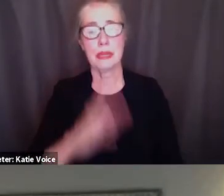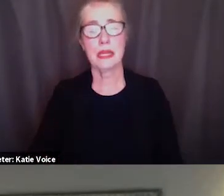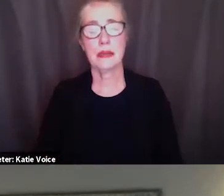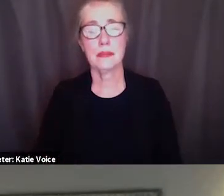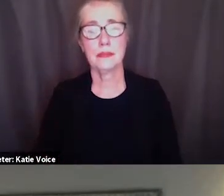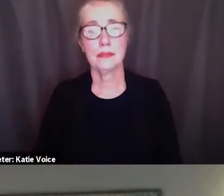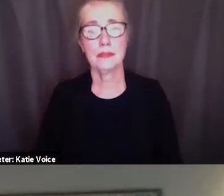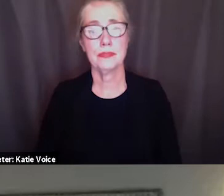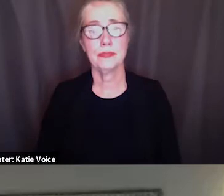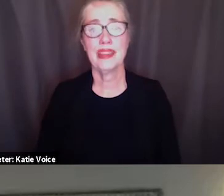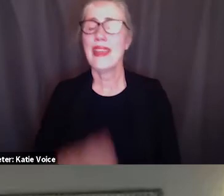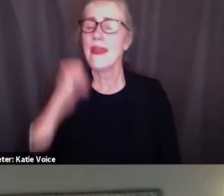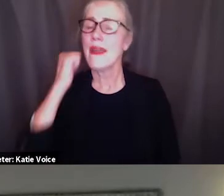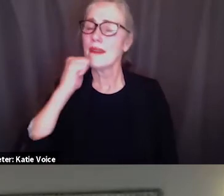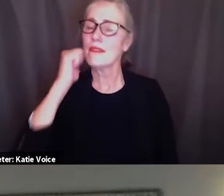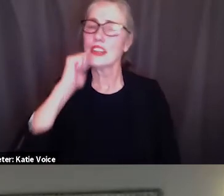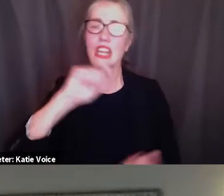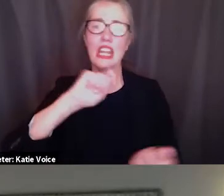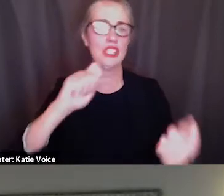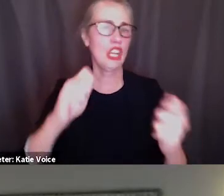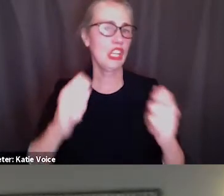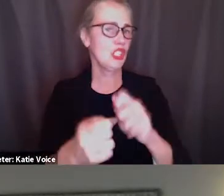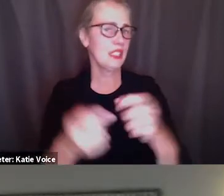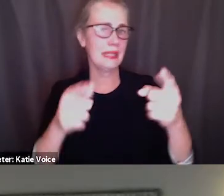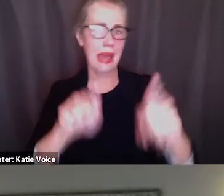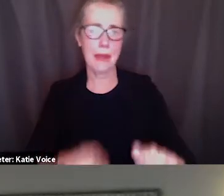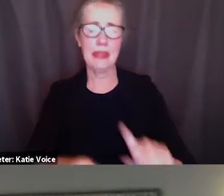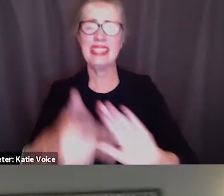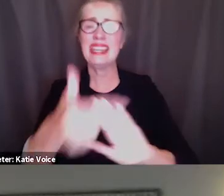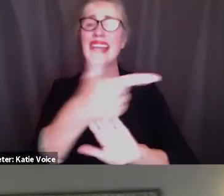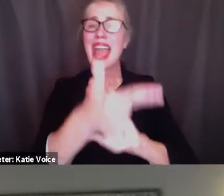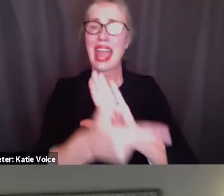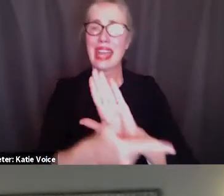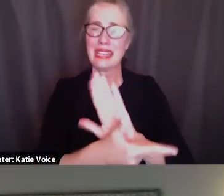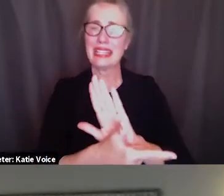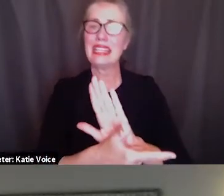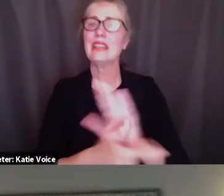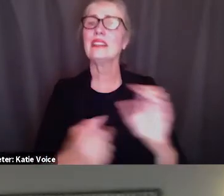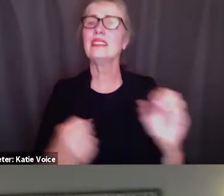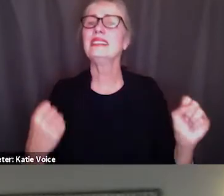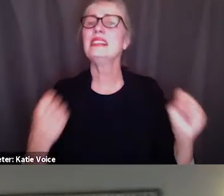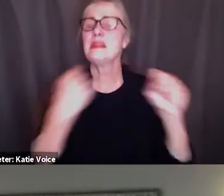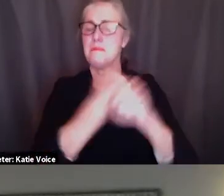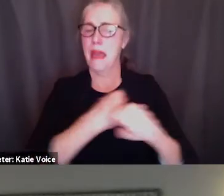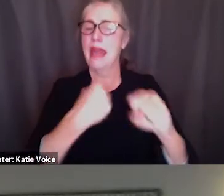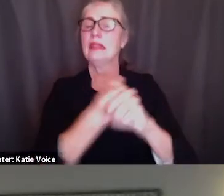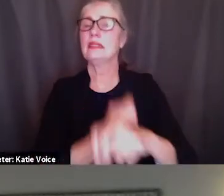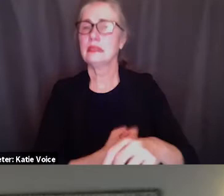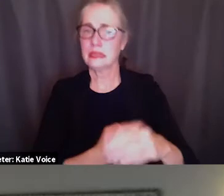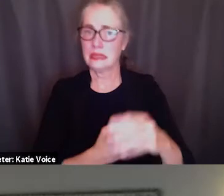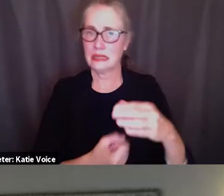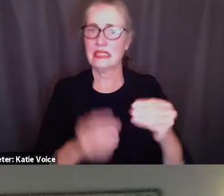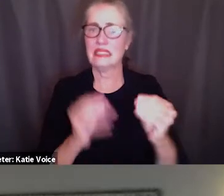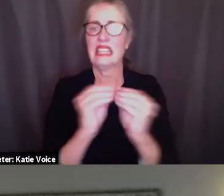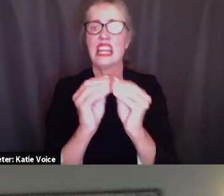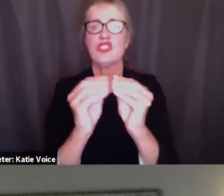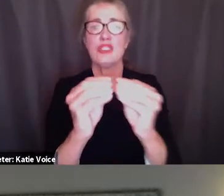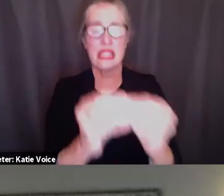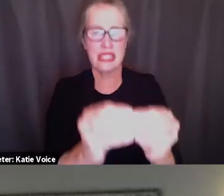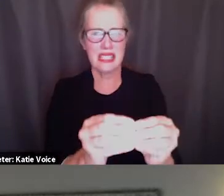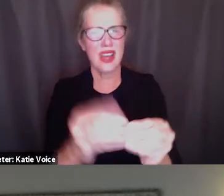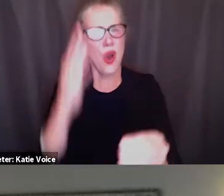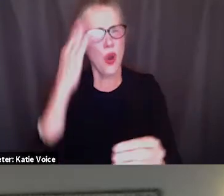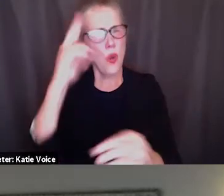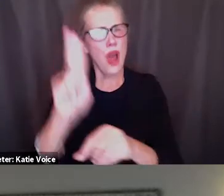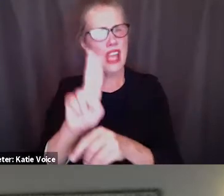changes happen daily and legal battles increase over these current challenges, why not ease the pain of division and